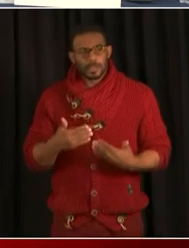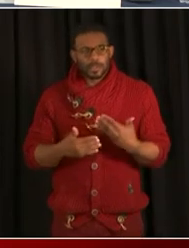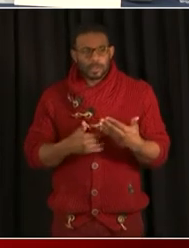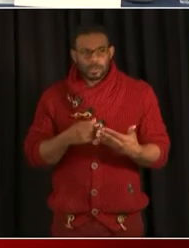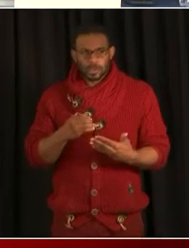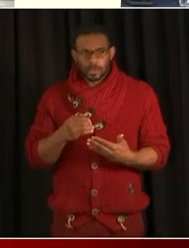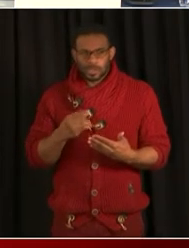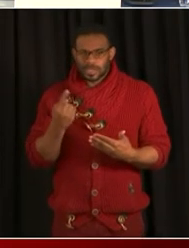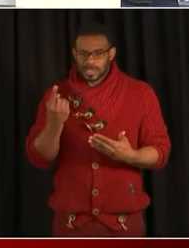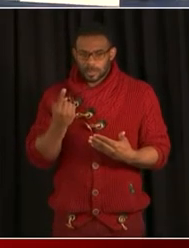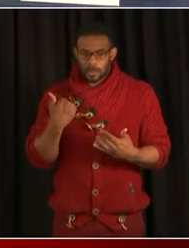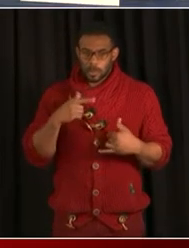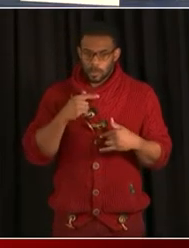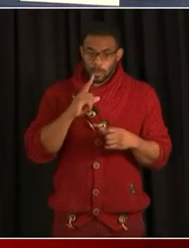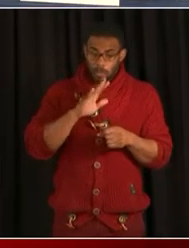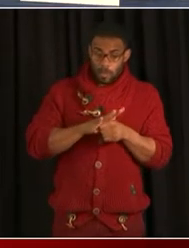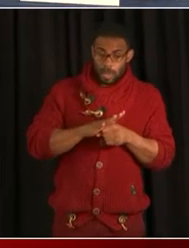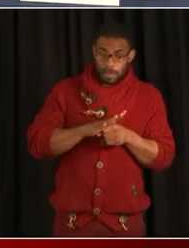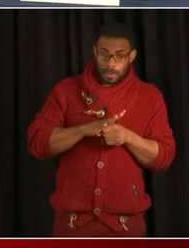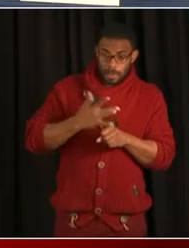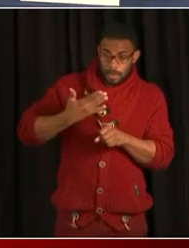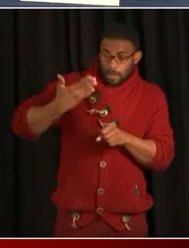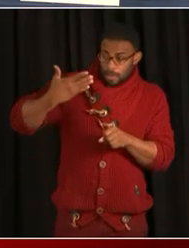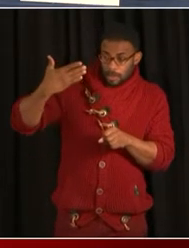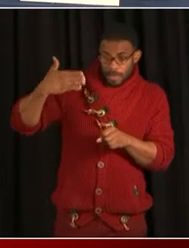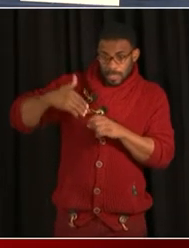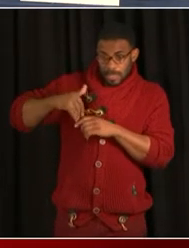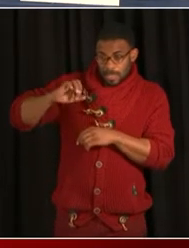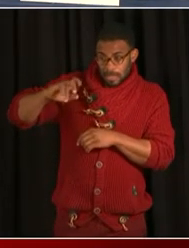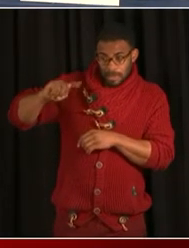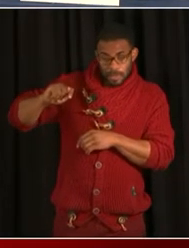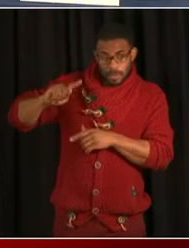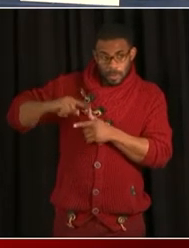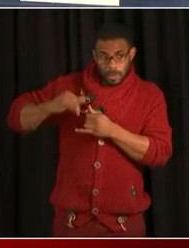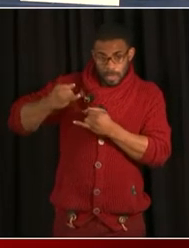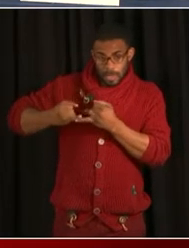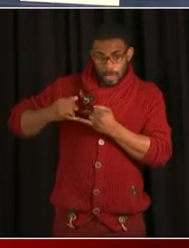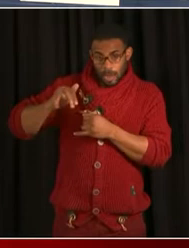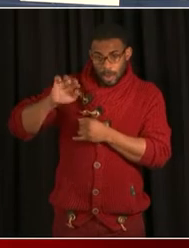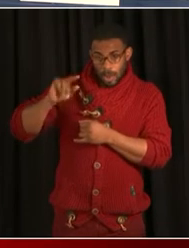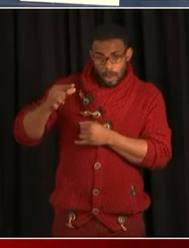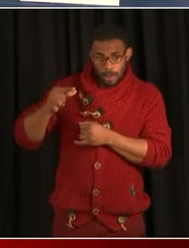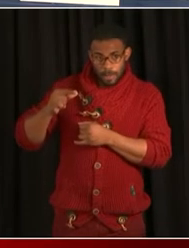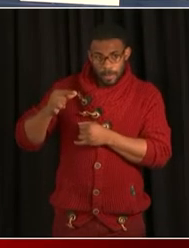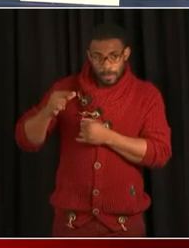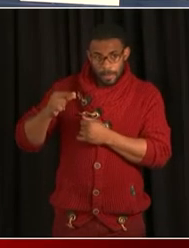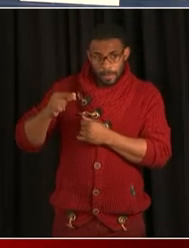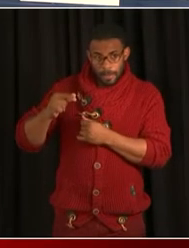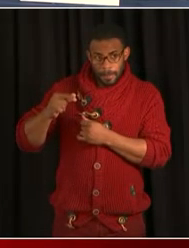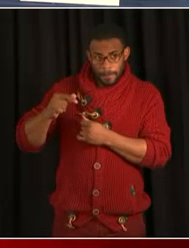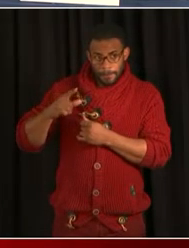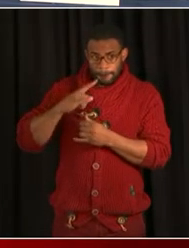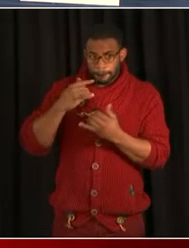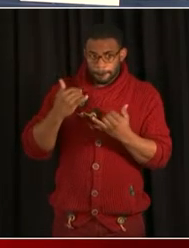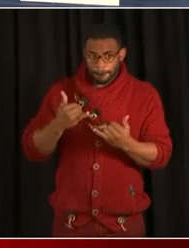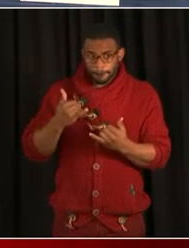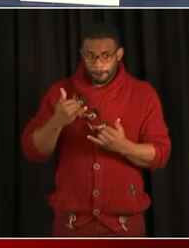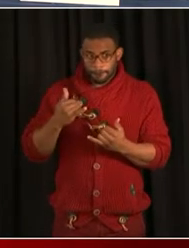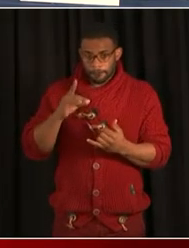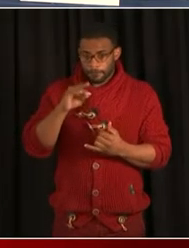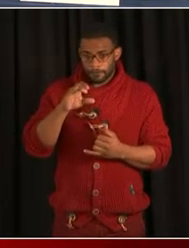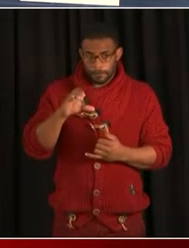So something that we were promised in September or the end of August is